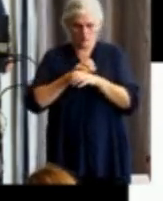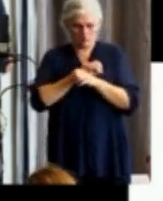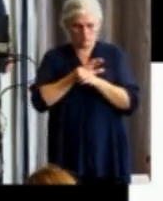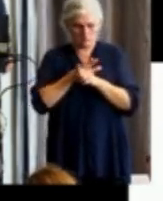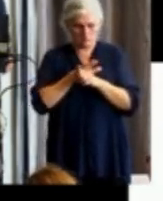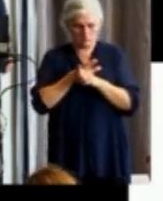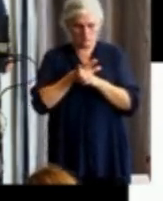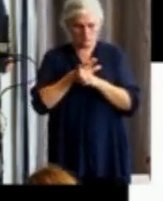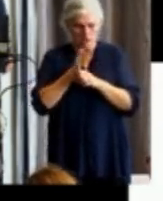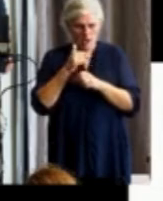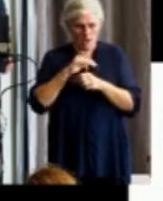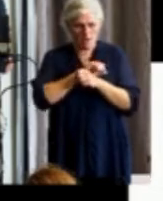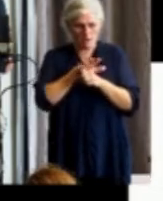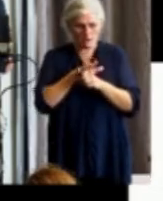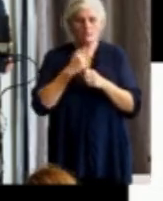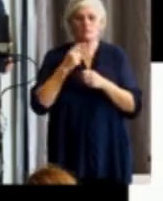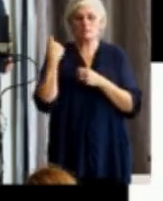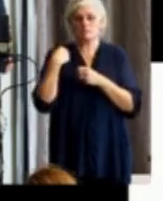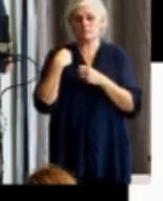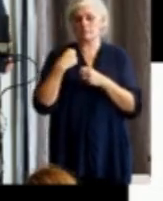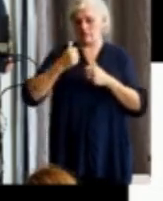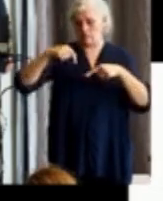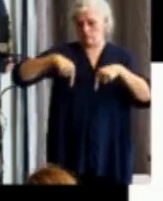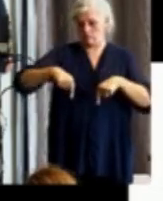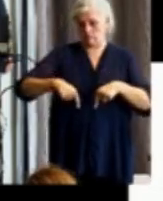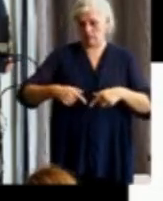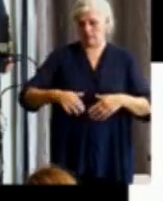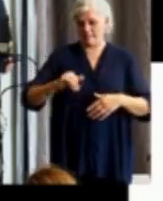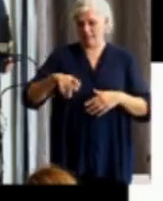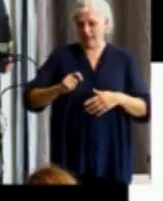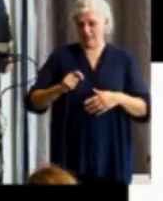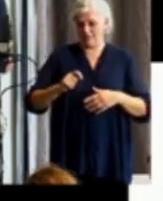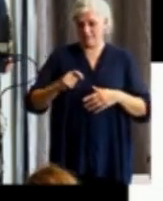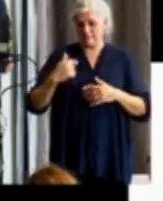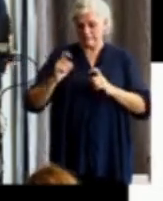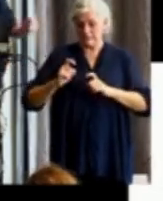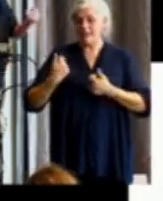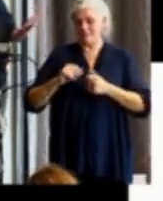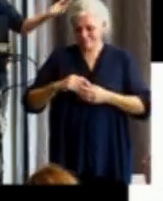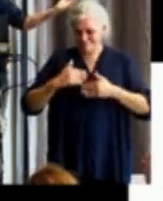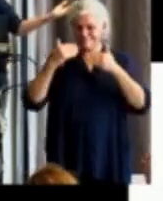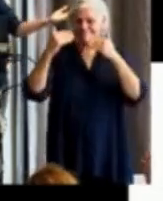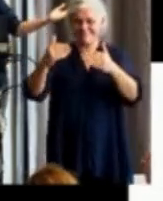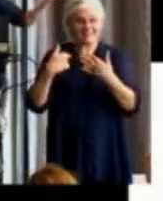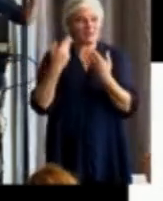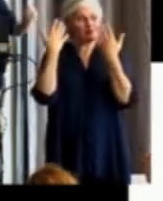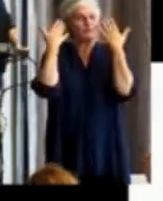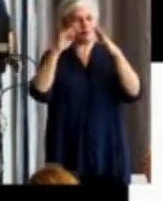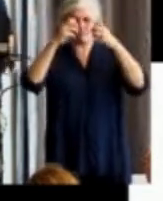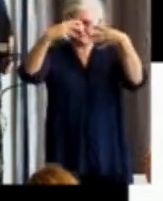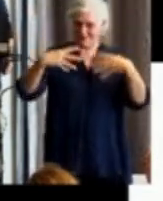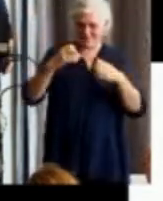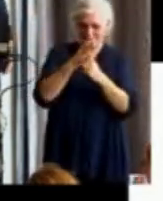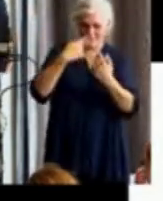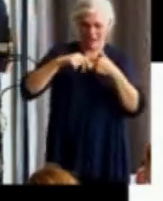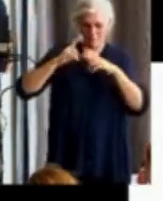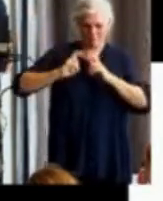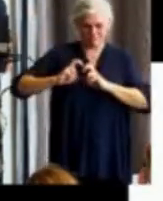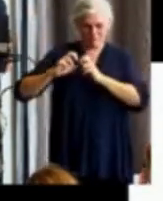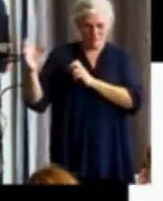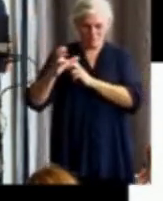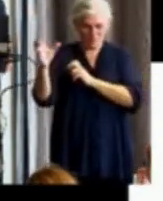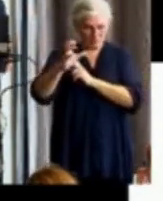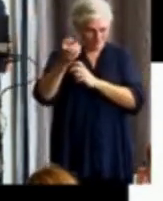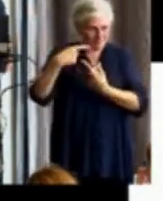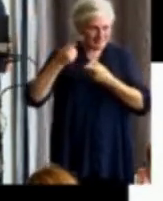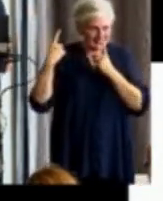in the basement flat down in Rathmines, and life has moved on since. And we can now present the results of the recruitment